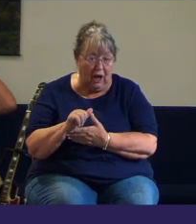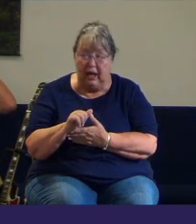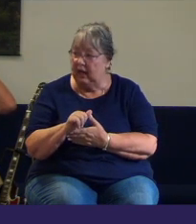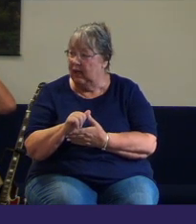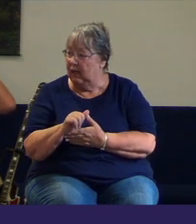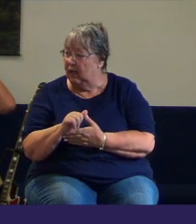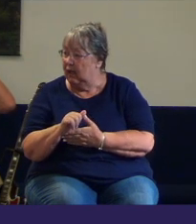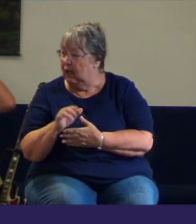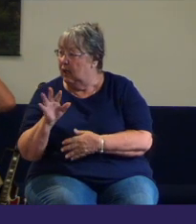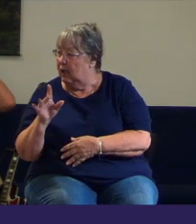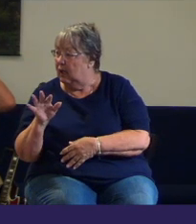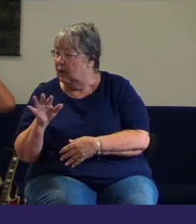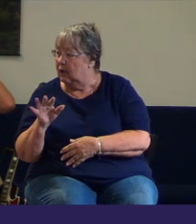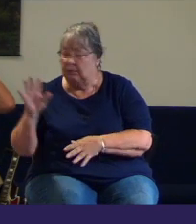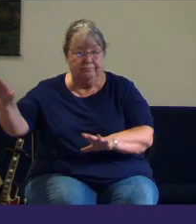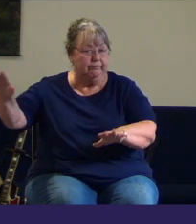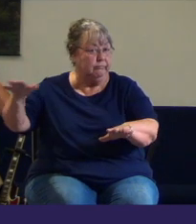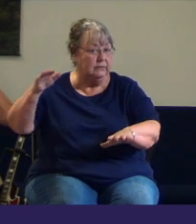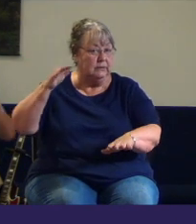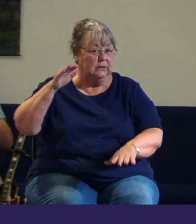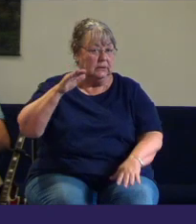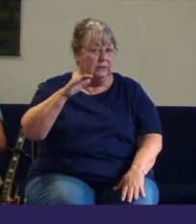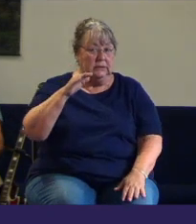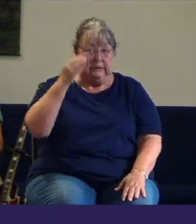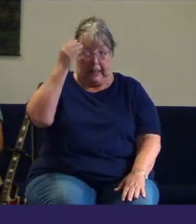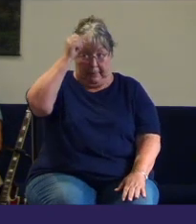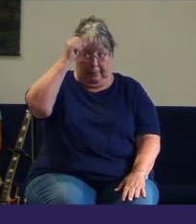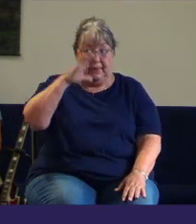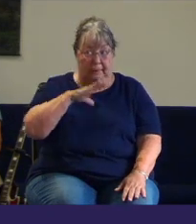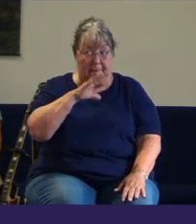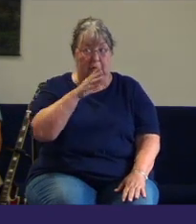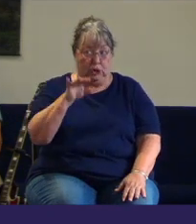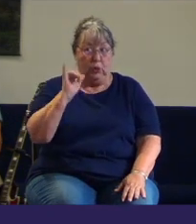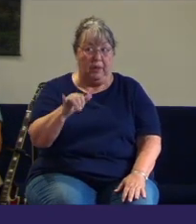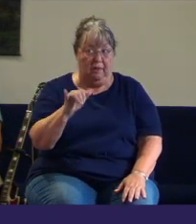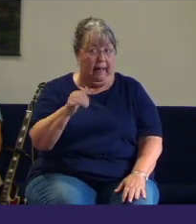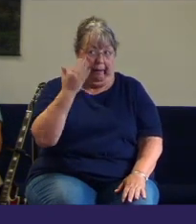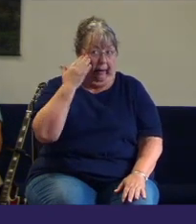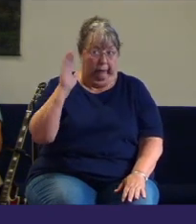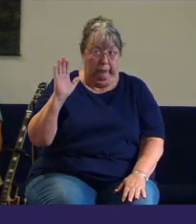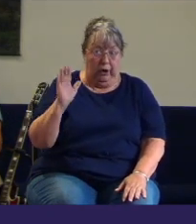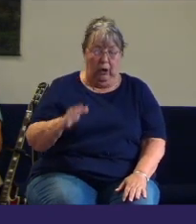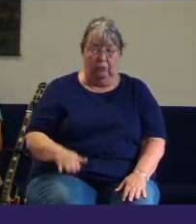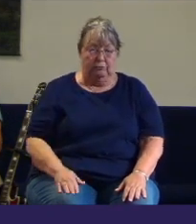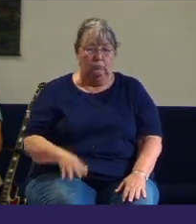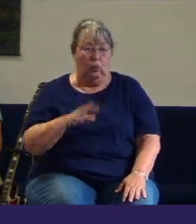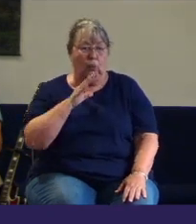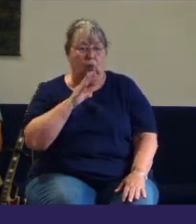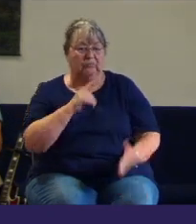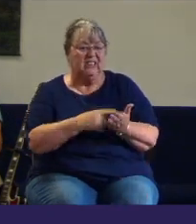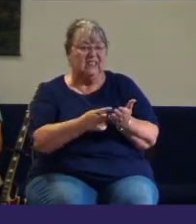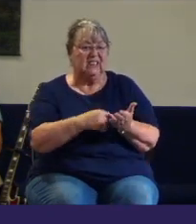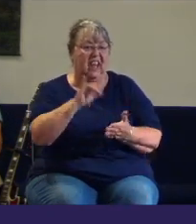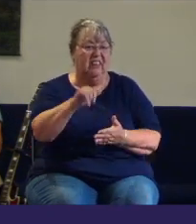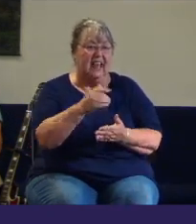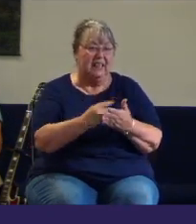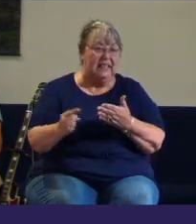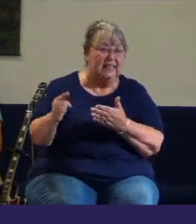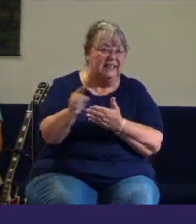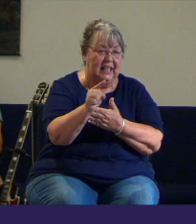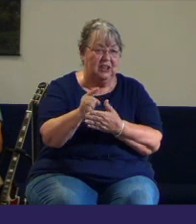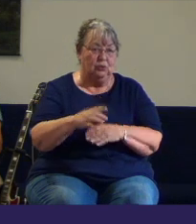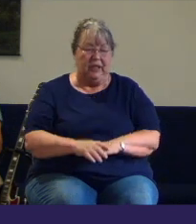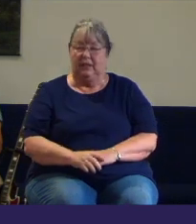with that? The men are the ones. Okay. Okay. We will talk about that next Sunday for the Sunday